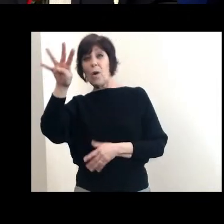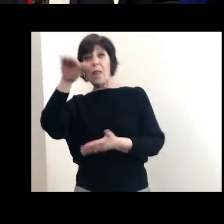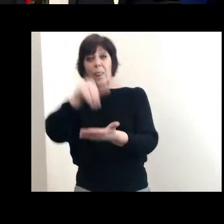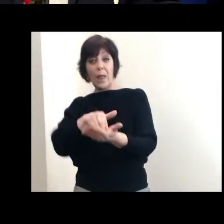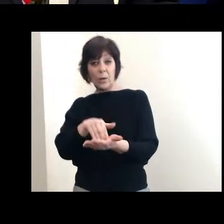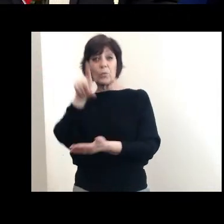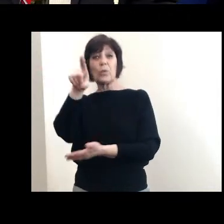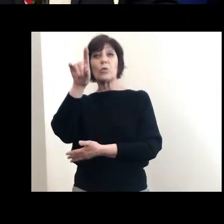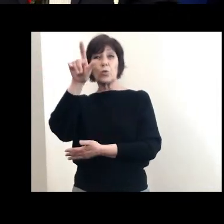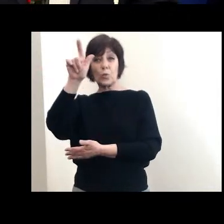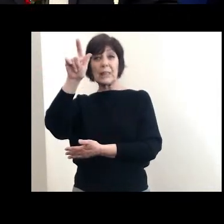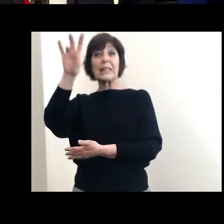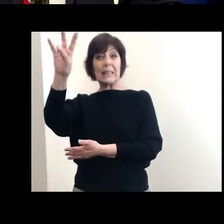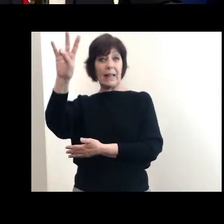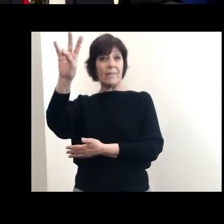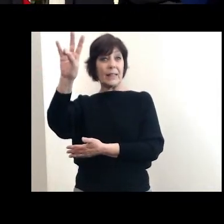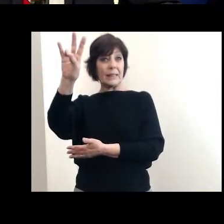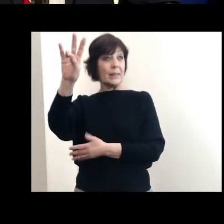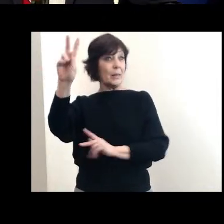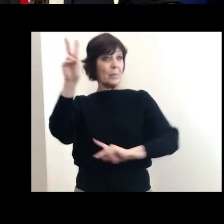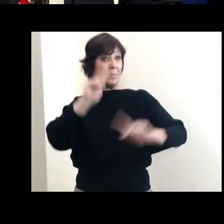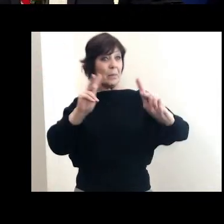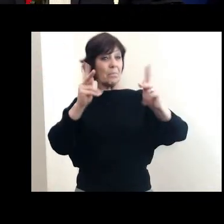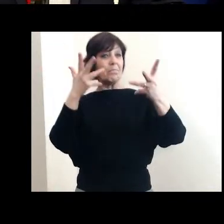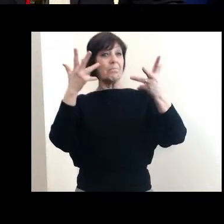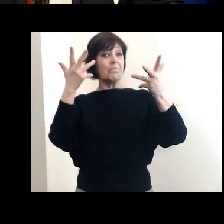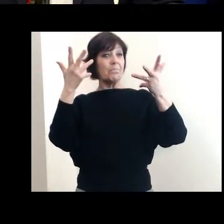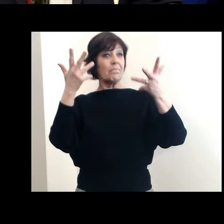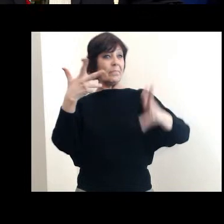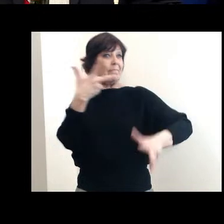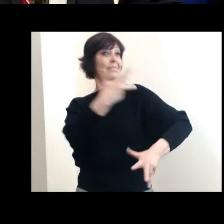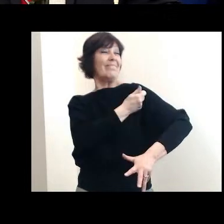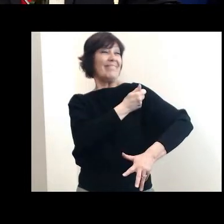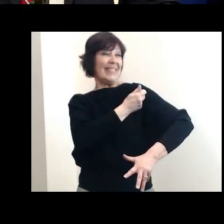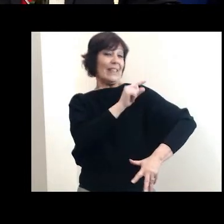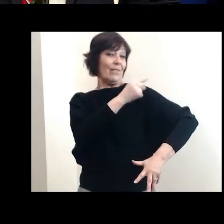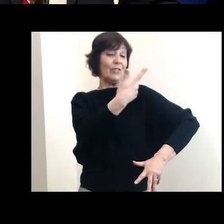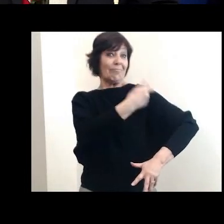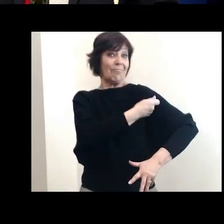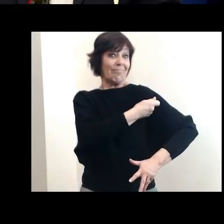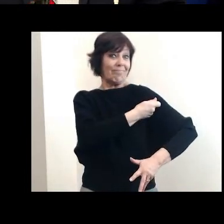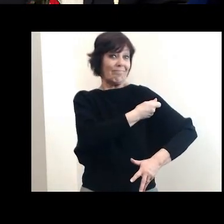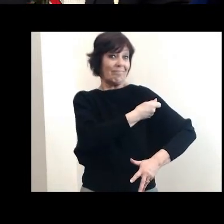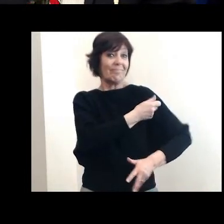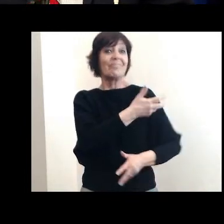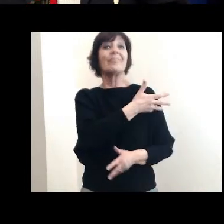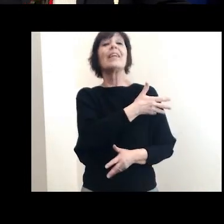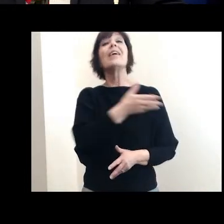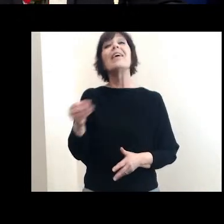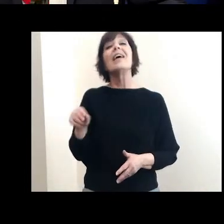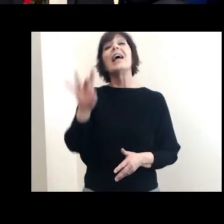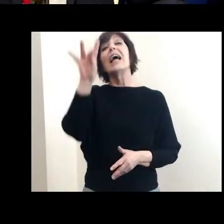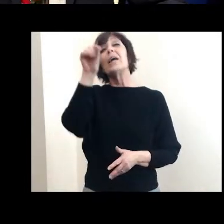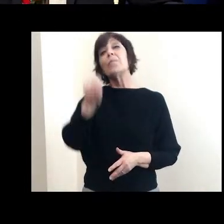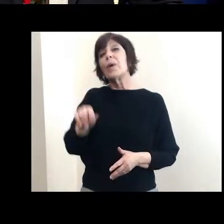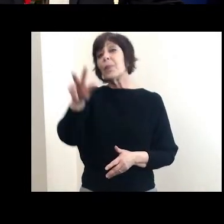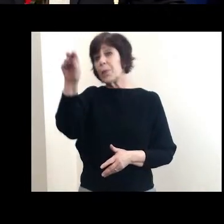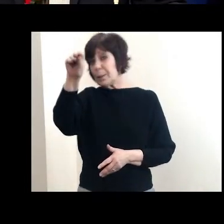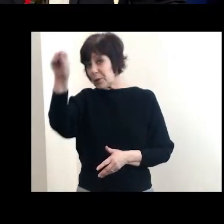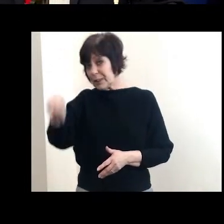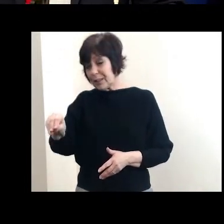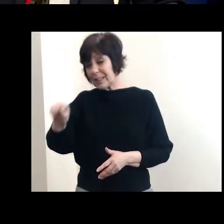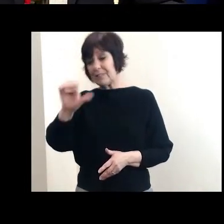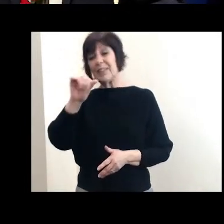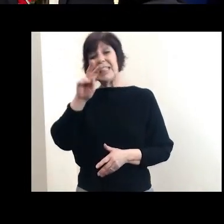124,127 of our fellow neighbors, have received at least the first dose. And 8.3% of Erie